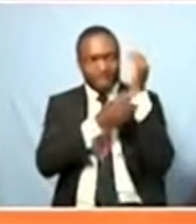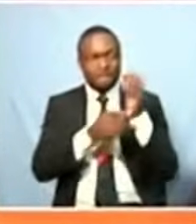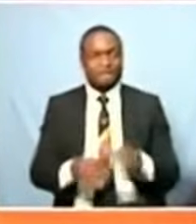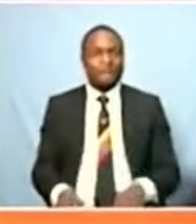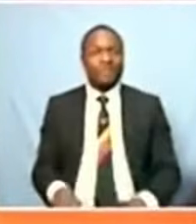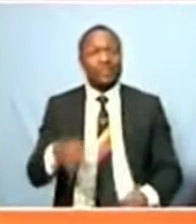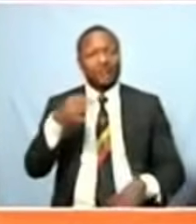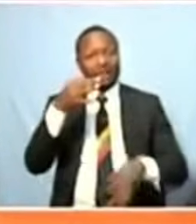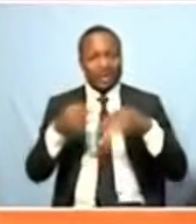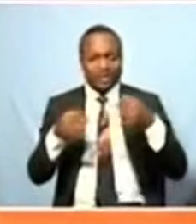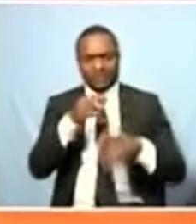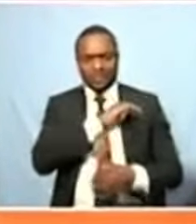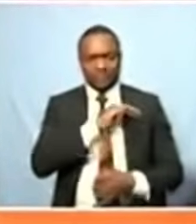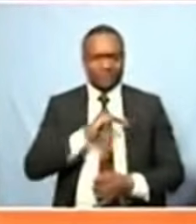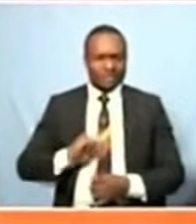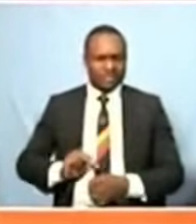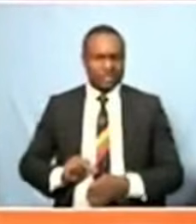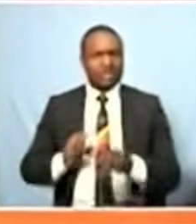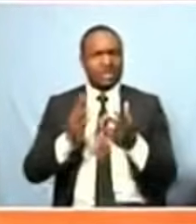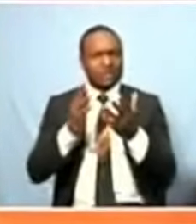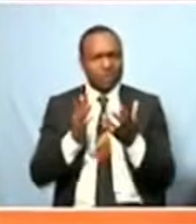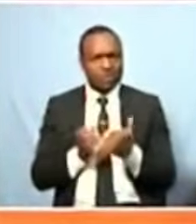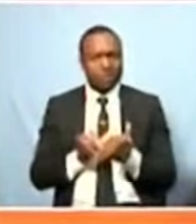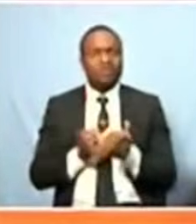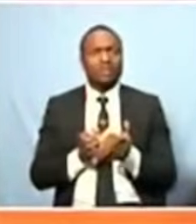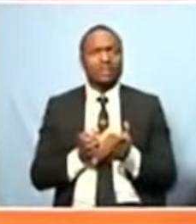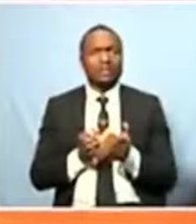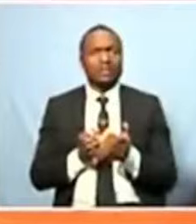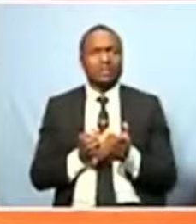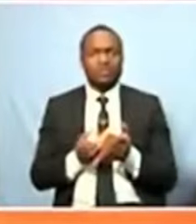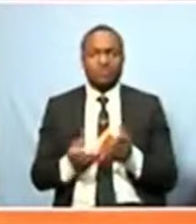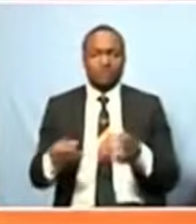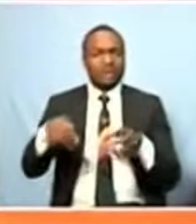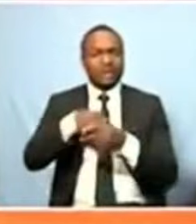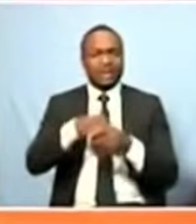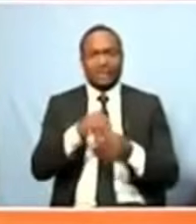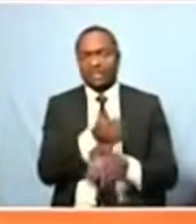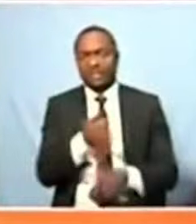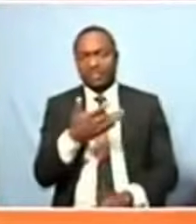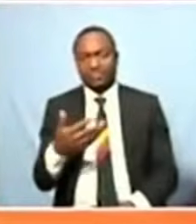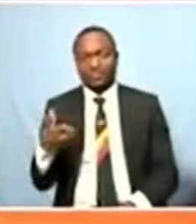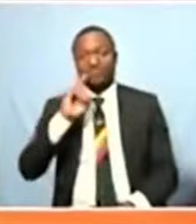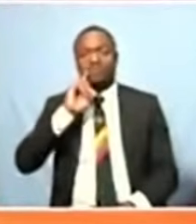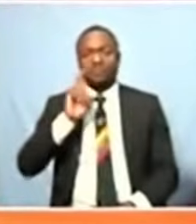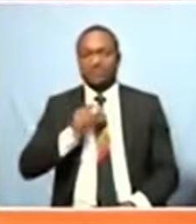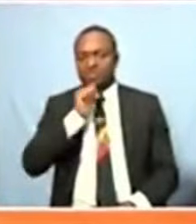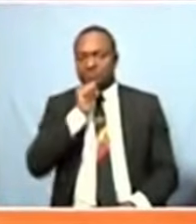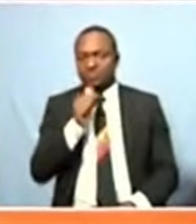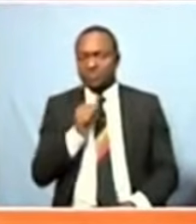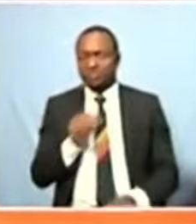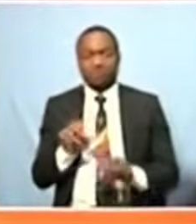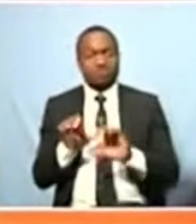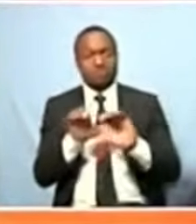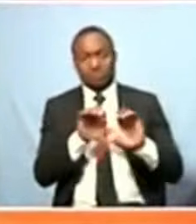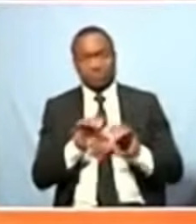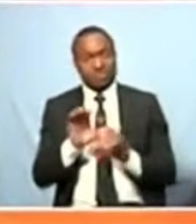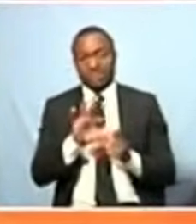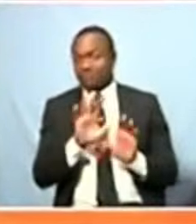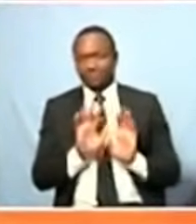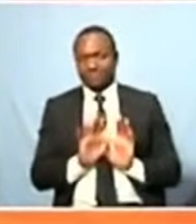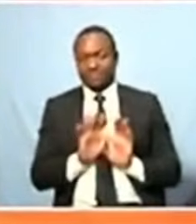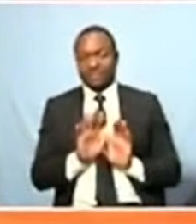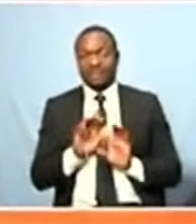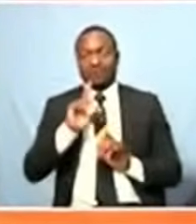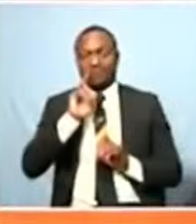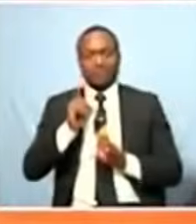So if the members, they want to sneak in other things, please, let's not do that. Let's just go